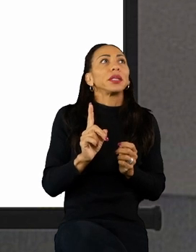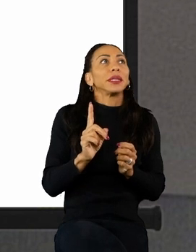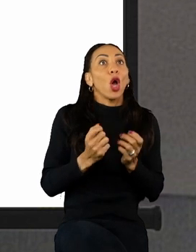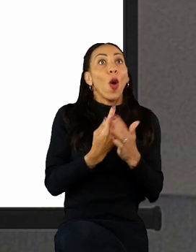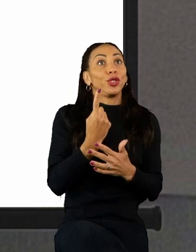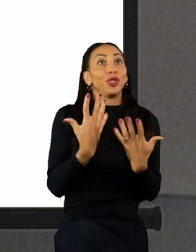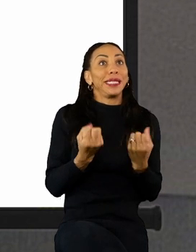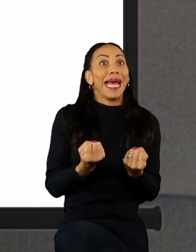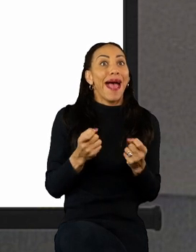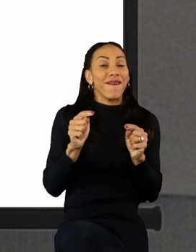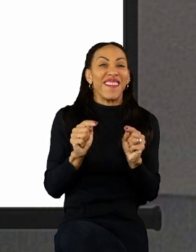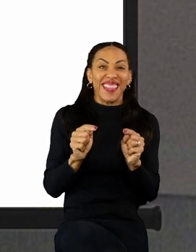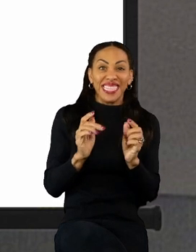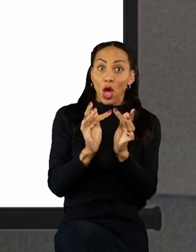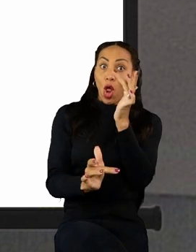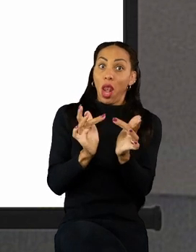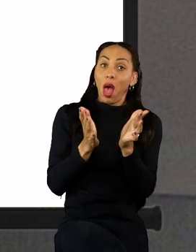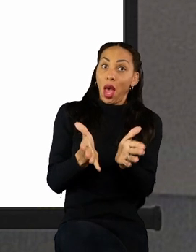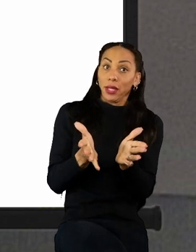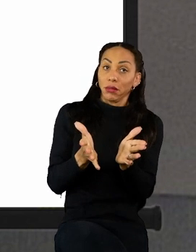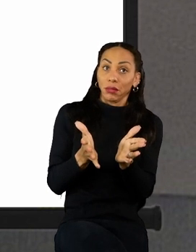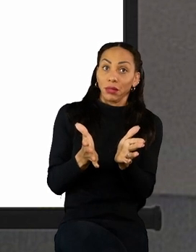this is online, essentially